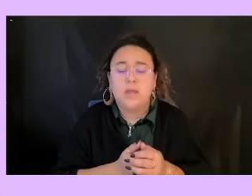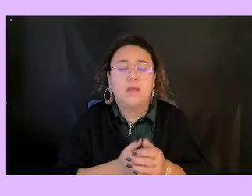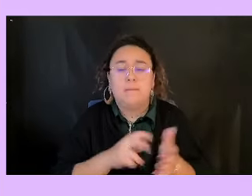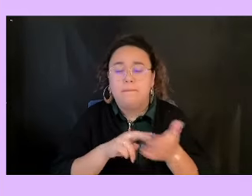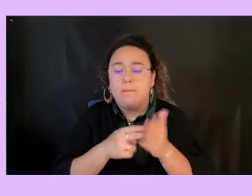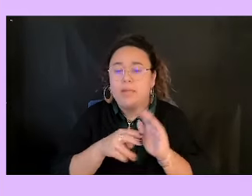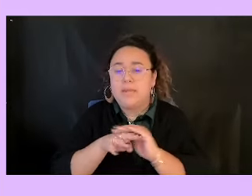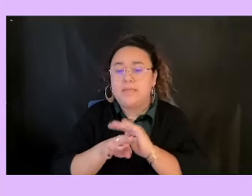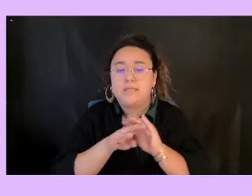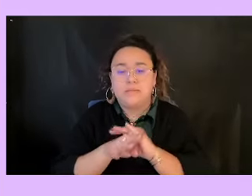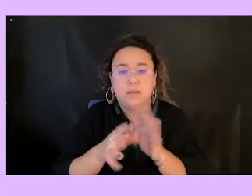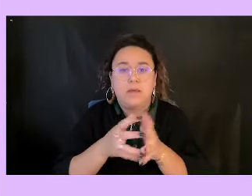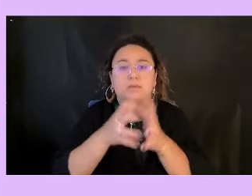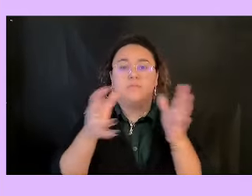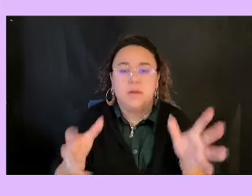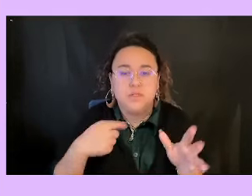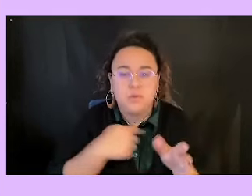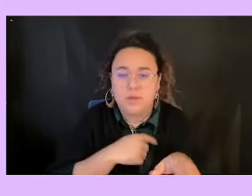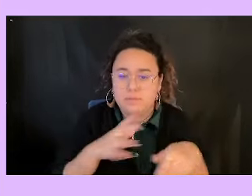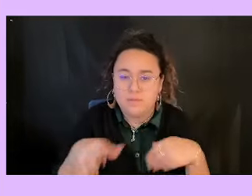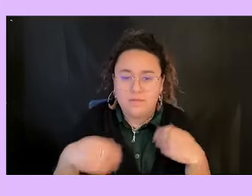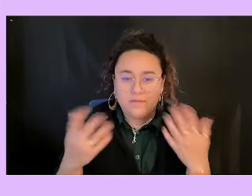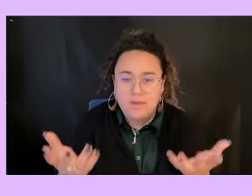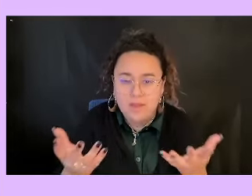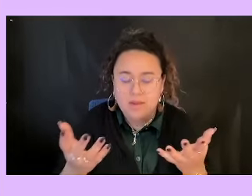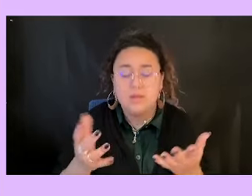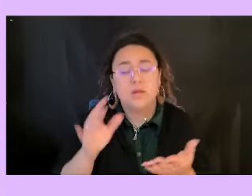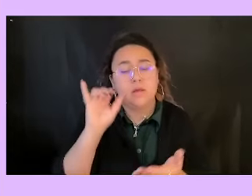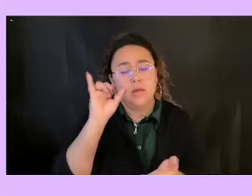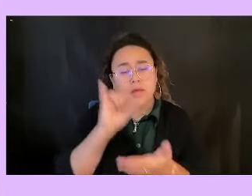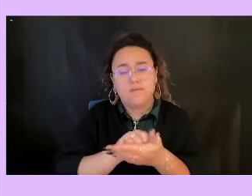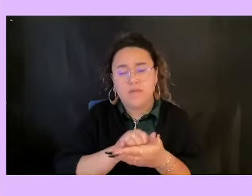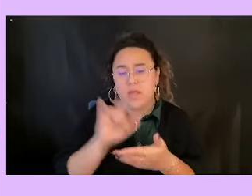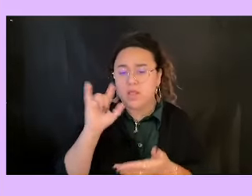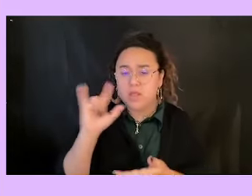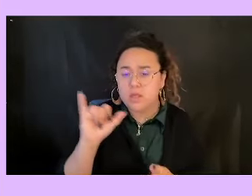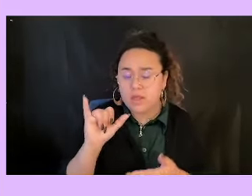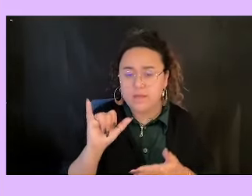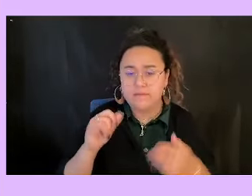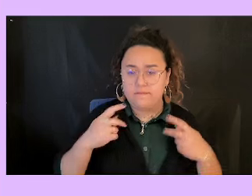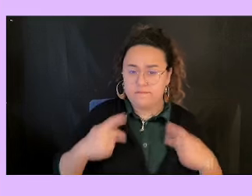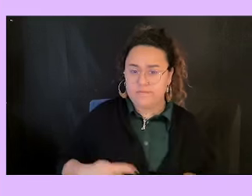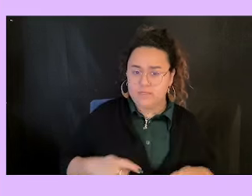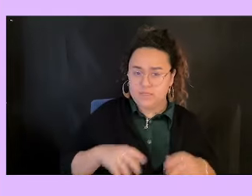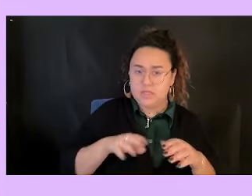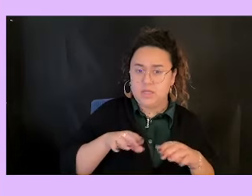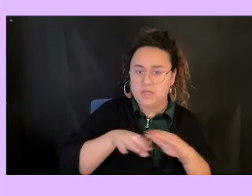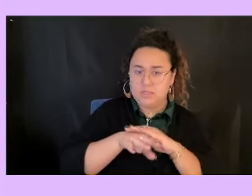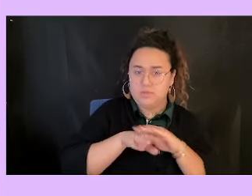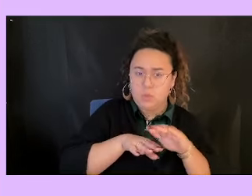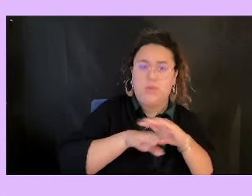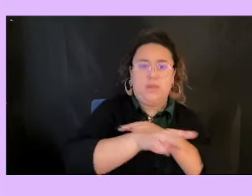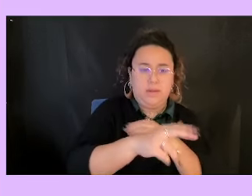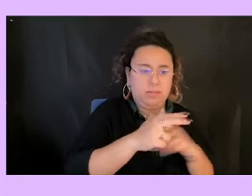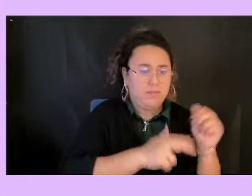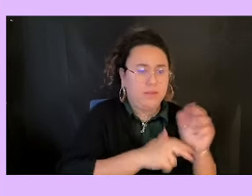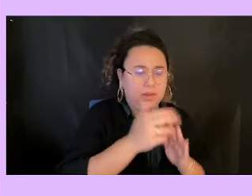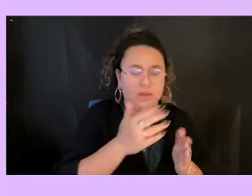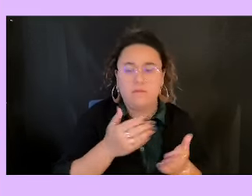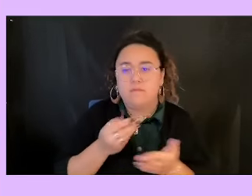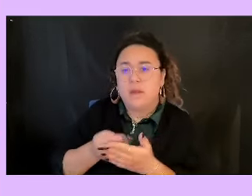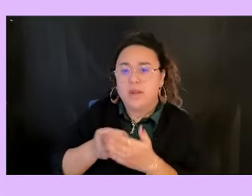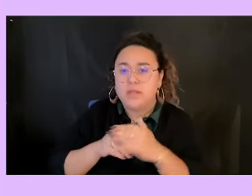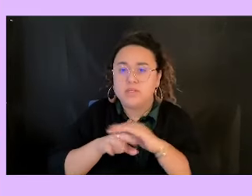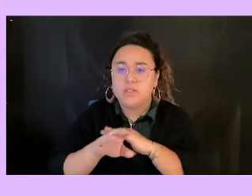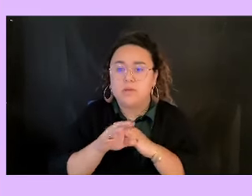as far as we could reach, right? Whether that was physical accessibility, whether that was financial accessibility. But within the